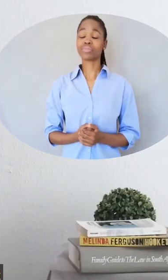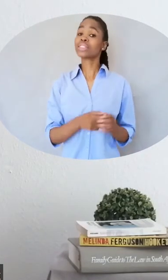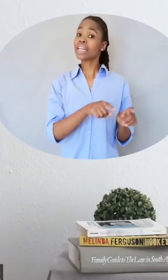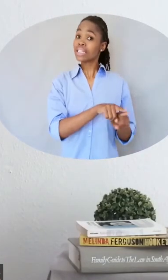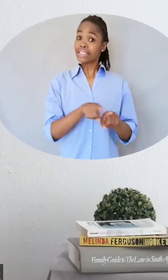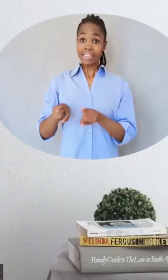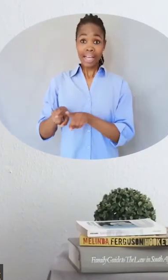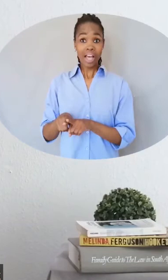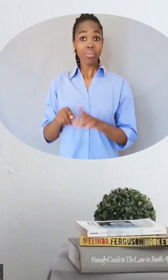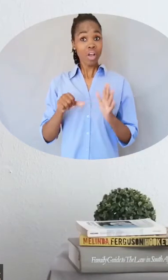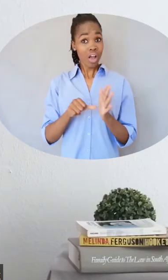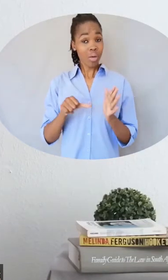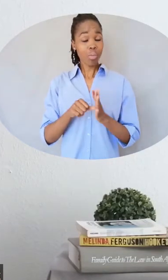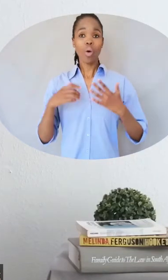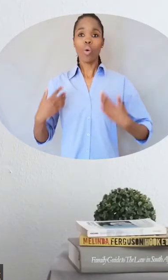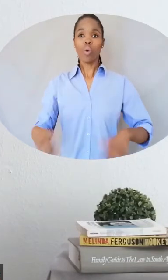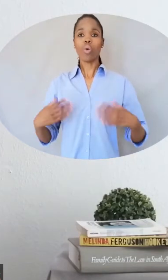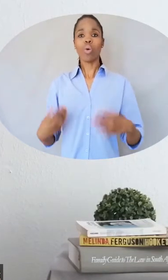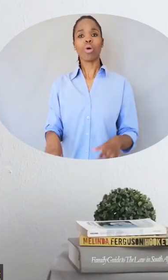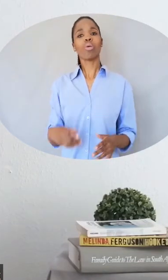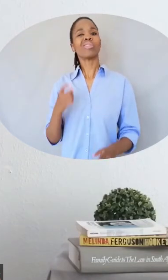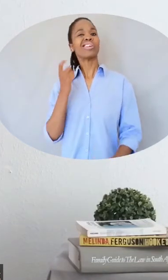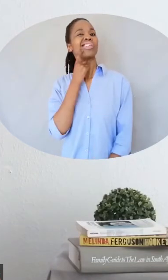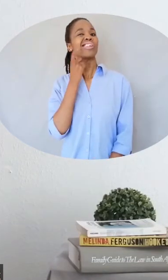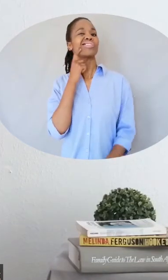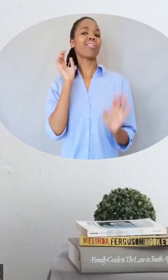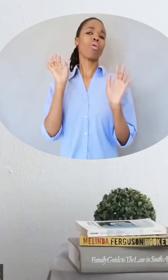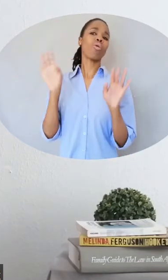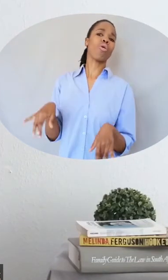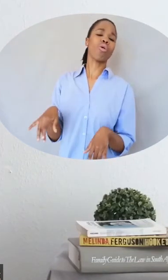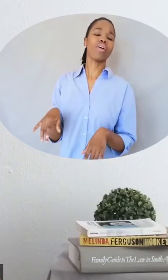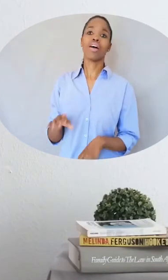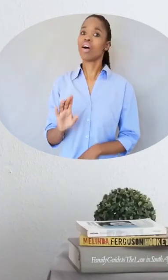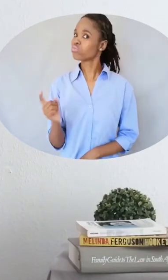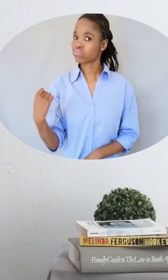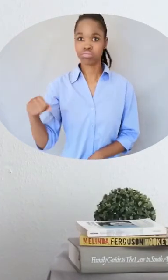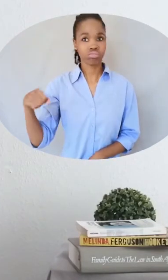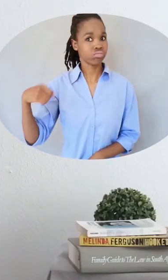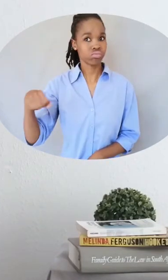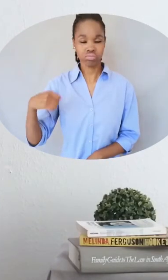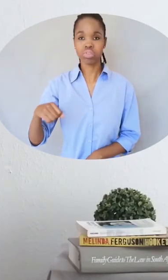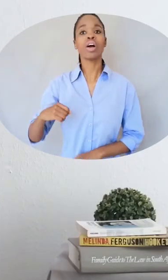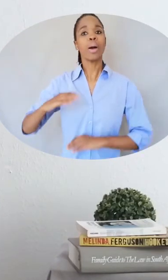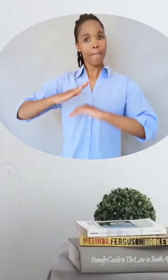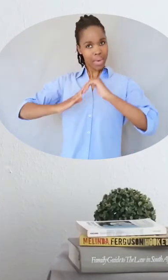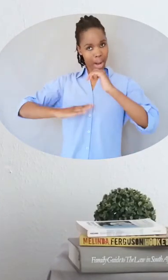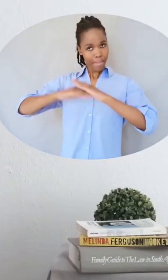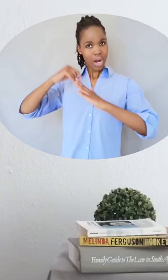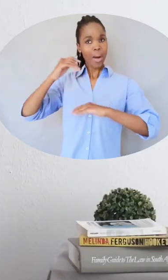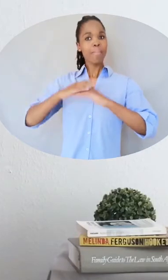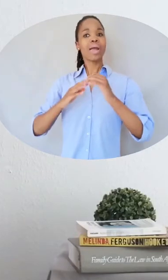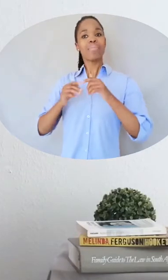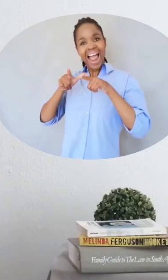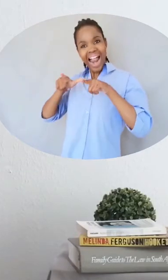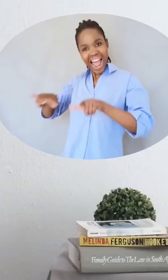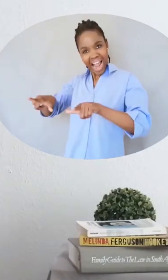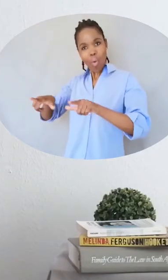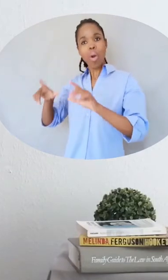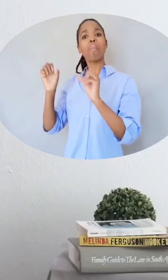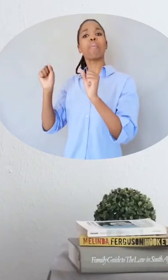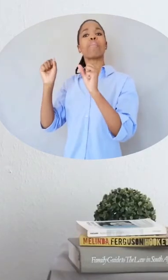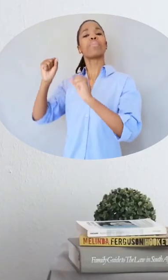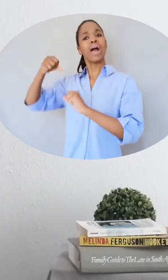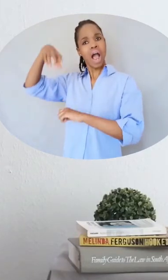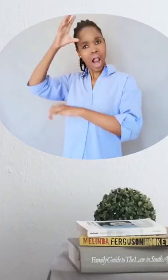It's important to know that I worked my way up and I learned the language. I became fluent